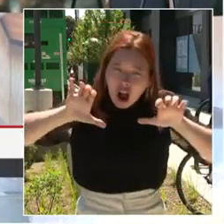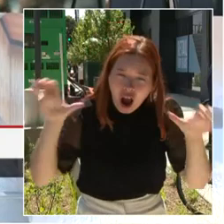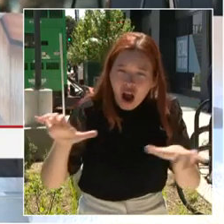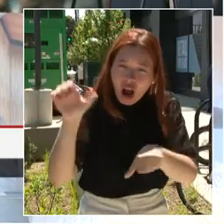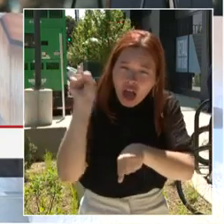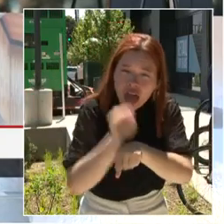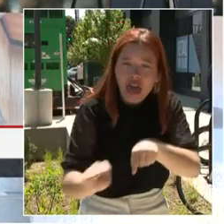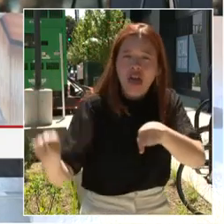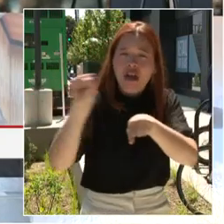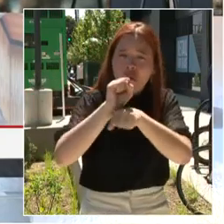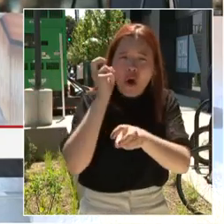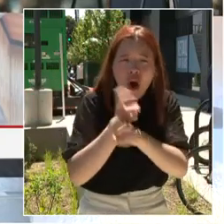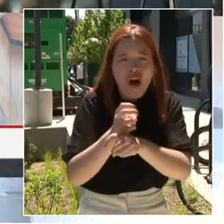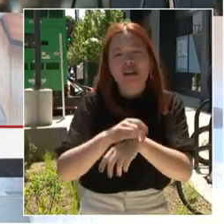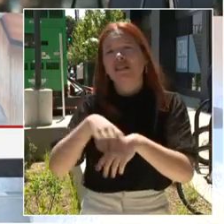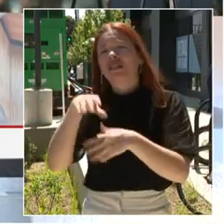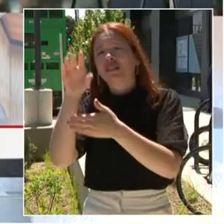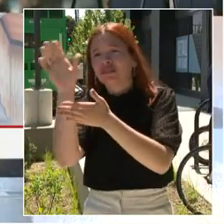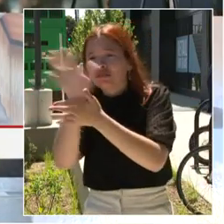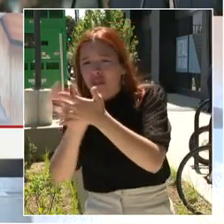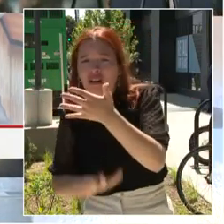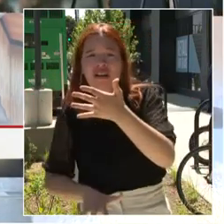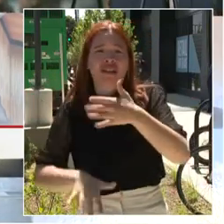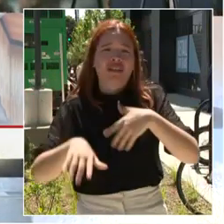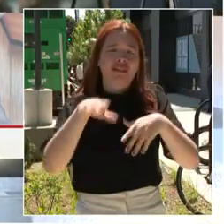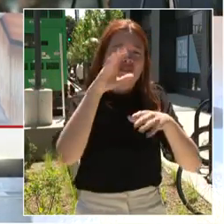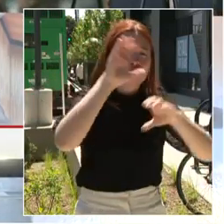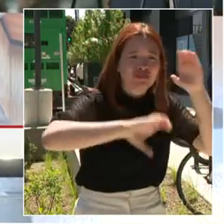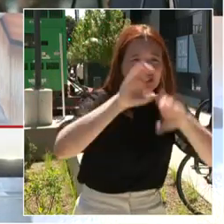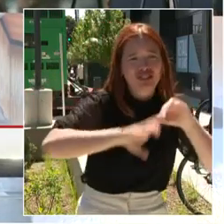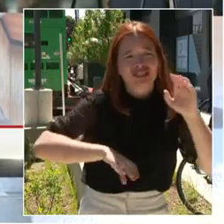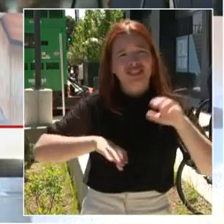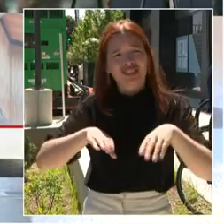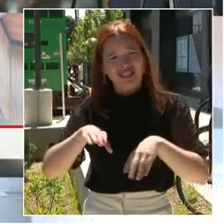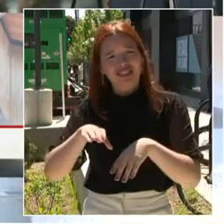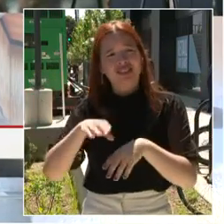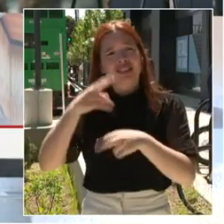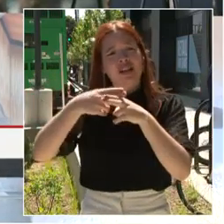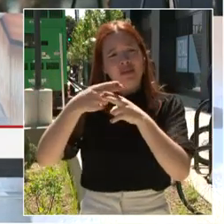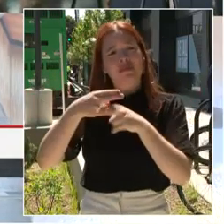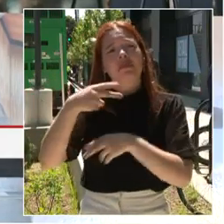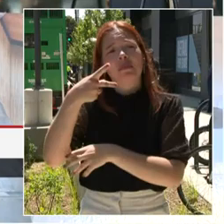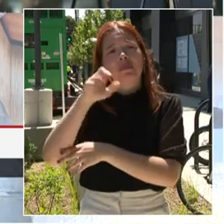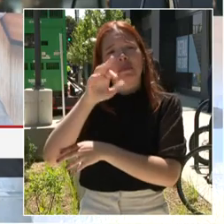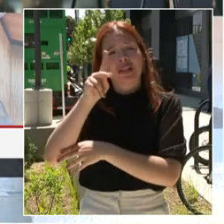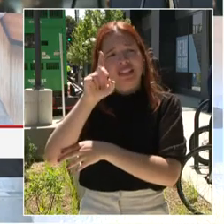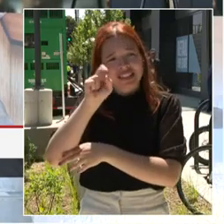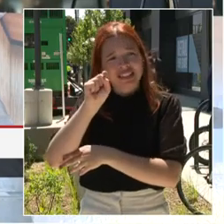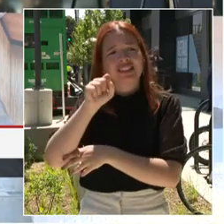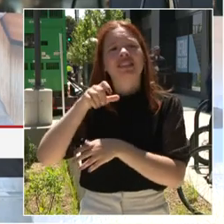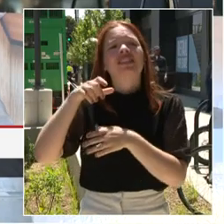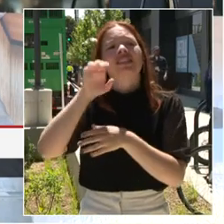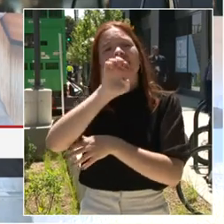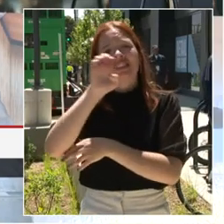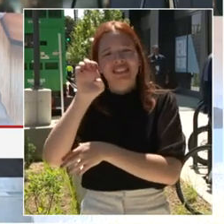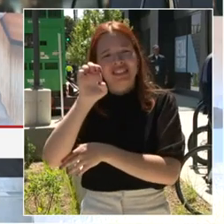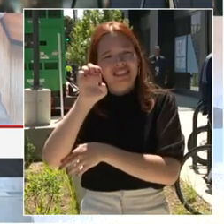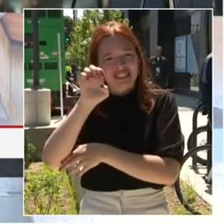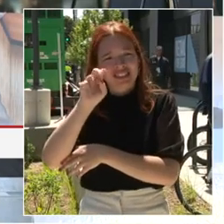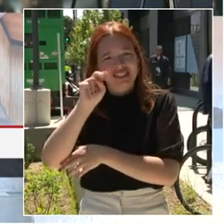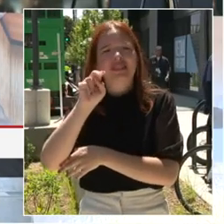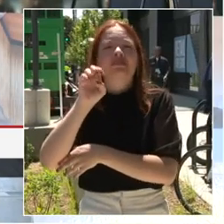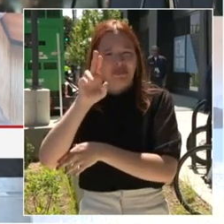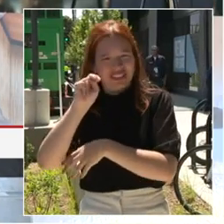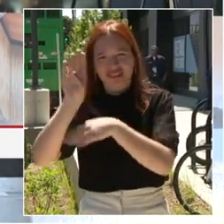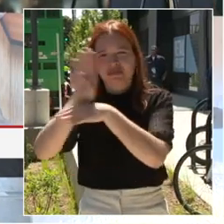members, Gil Bain, Perkins Eastman, Moya Design, many others. I'm